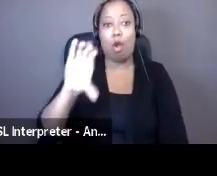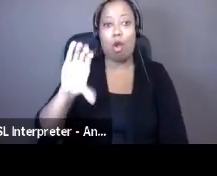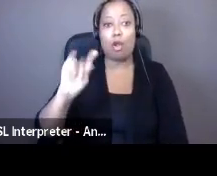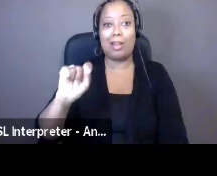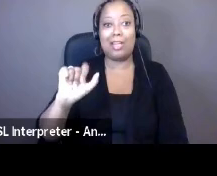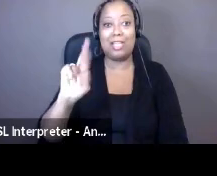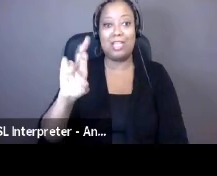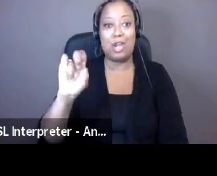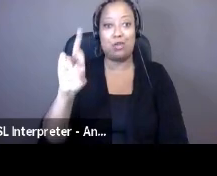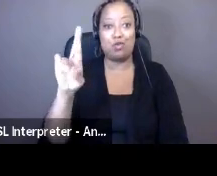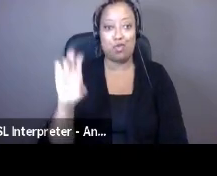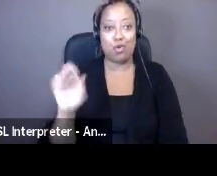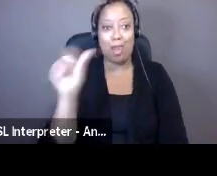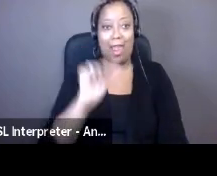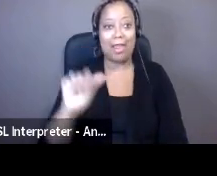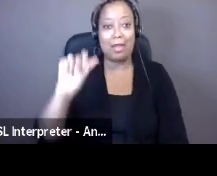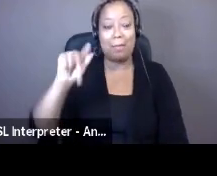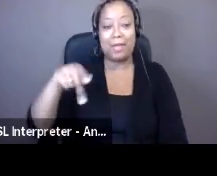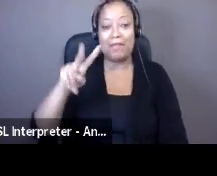pvaarchitecture@pva.org.